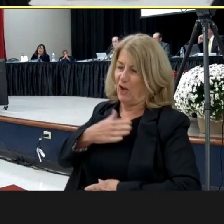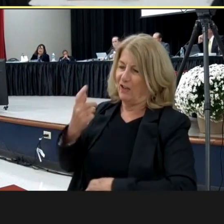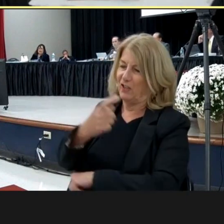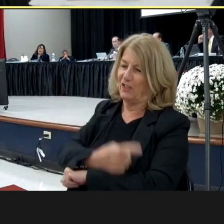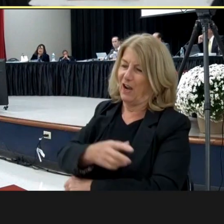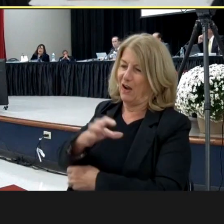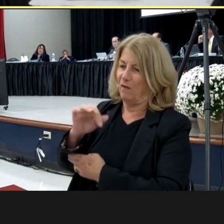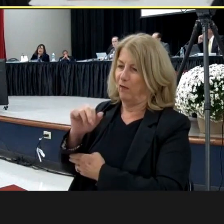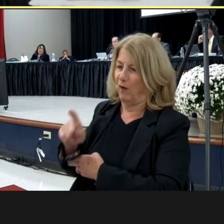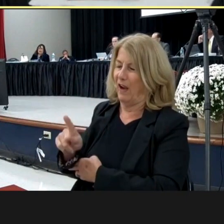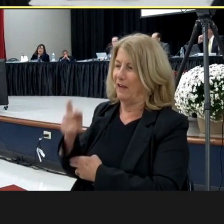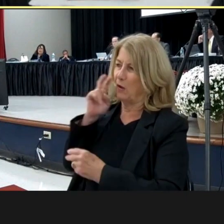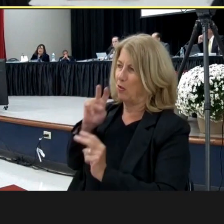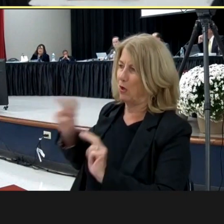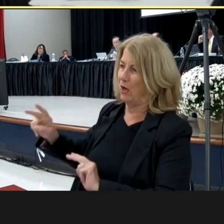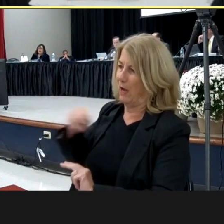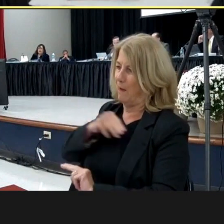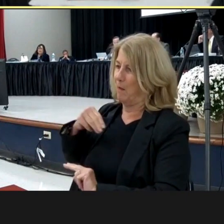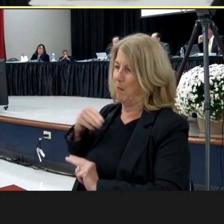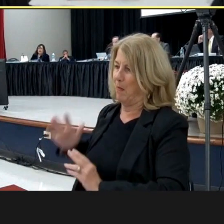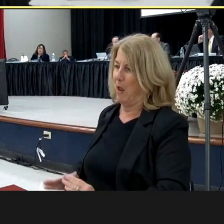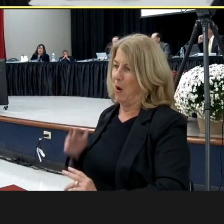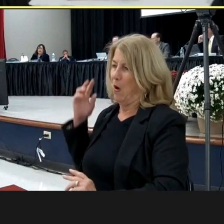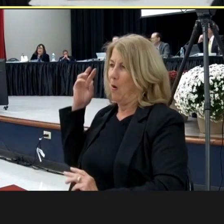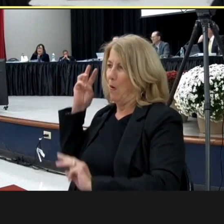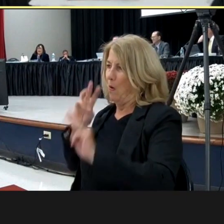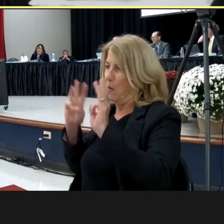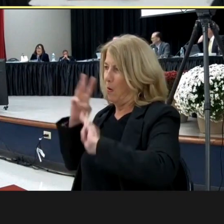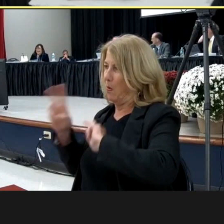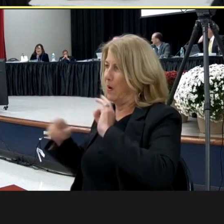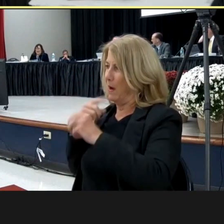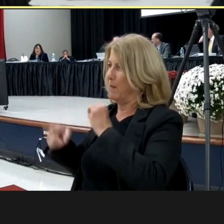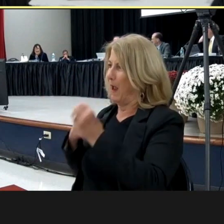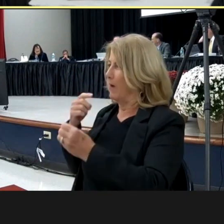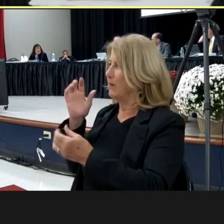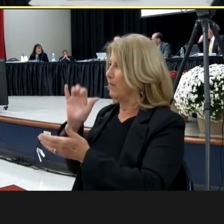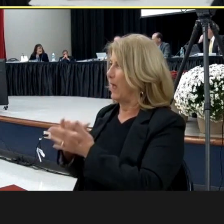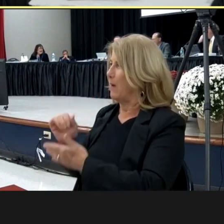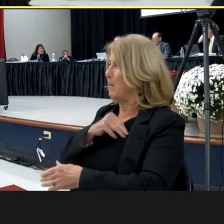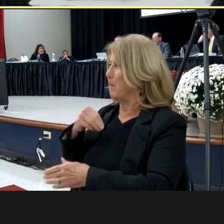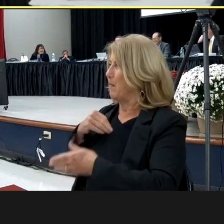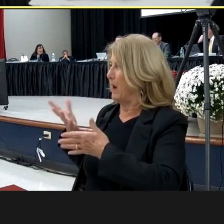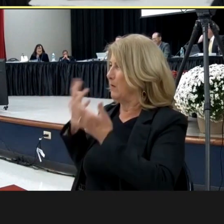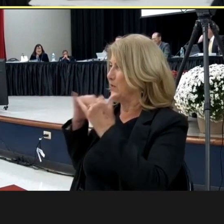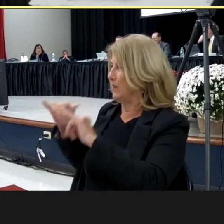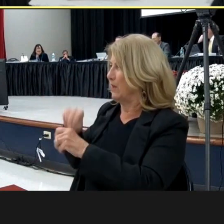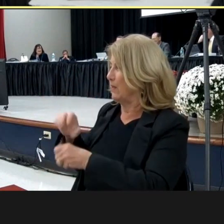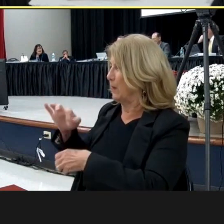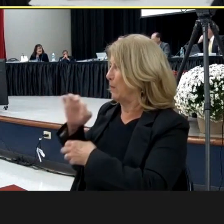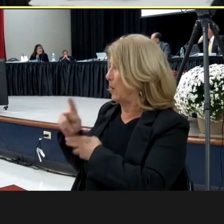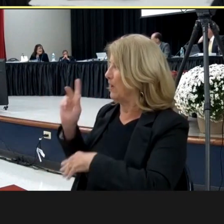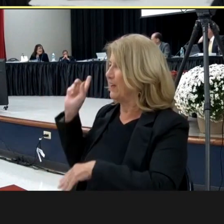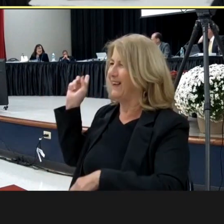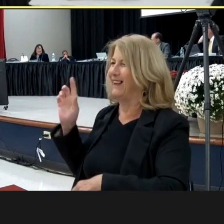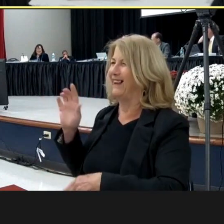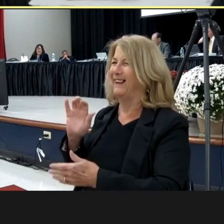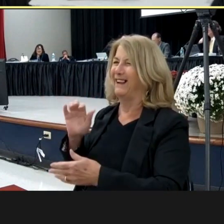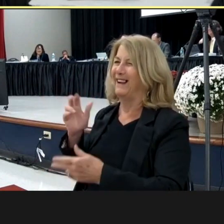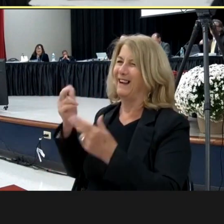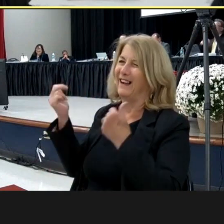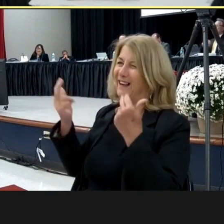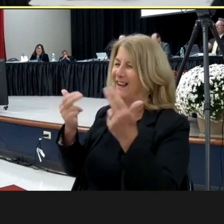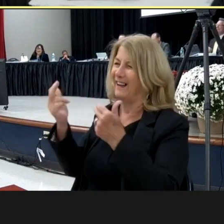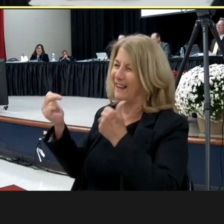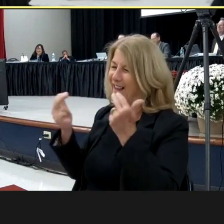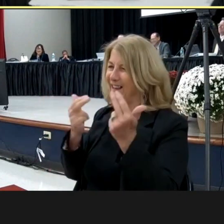got his eye on the mayor. I think he's worried that the mayor's stealing that cart. Pretty sure that's what's going on Edited here. photo. Well,